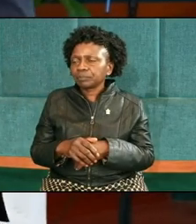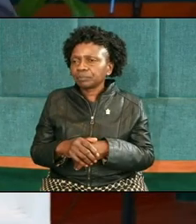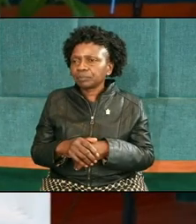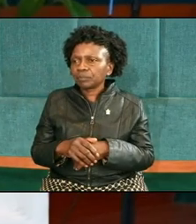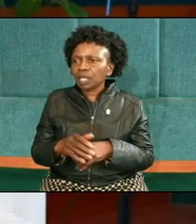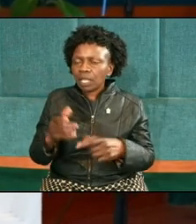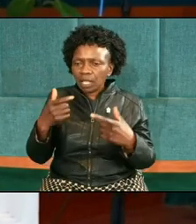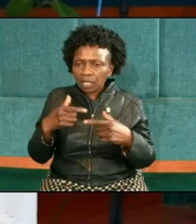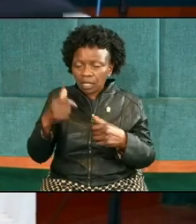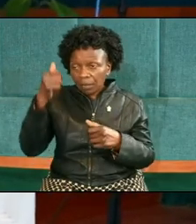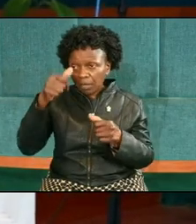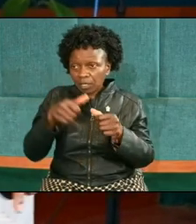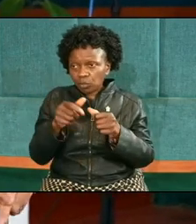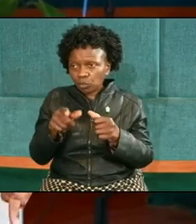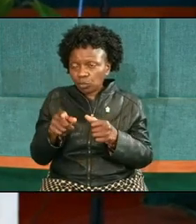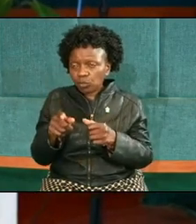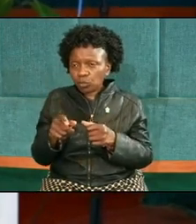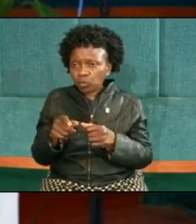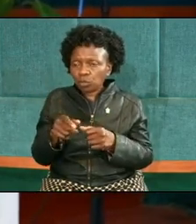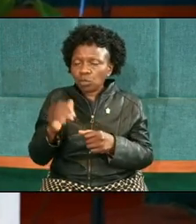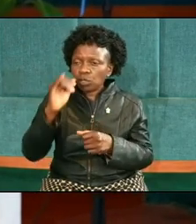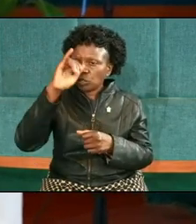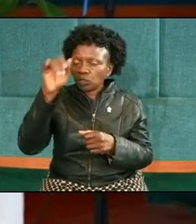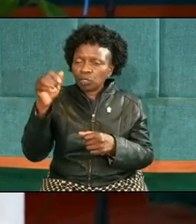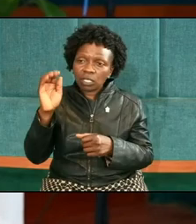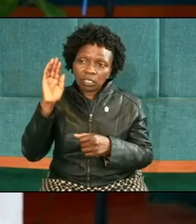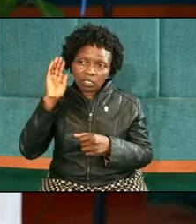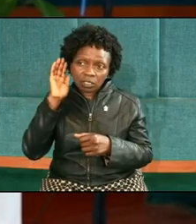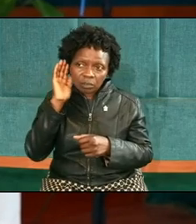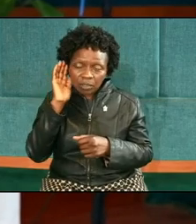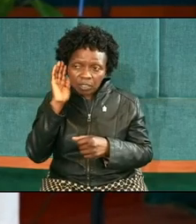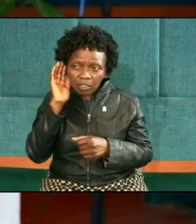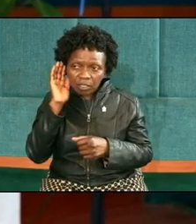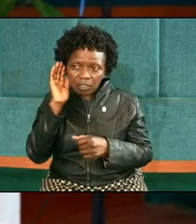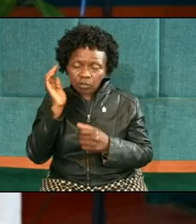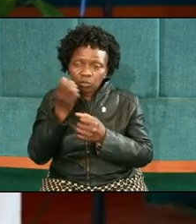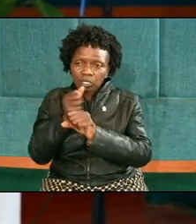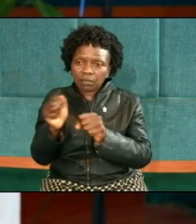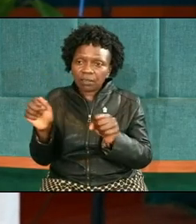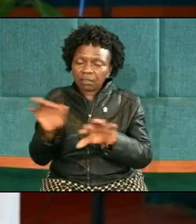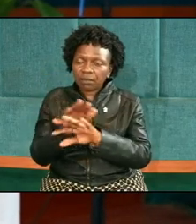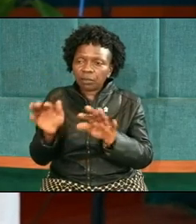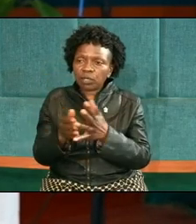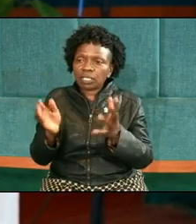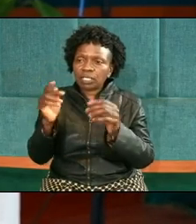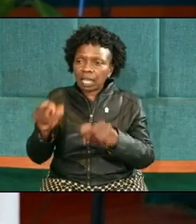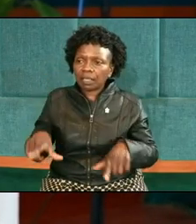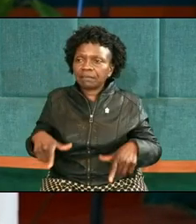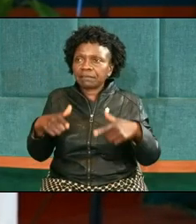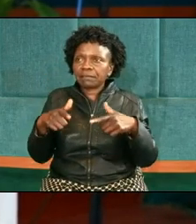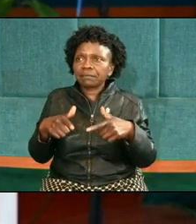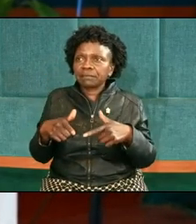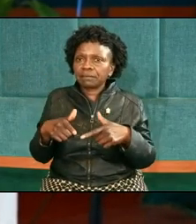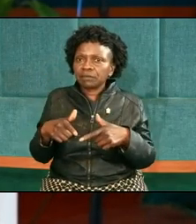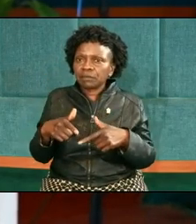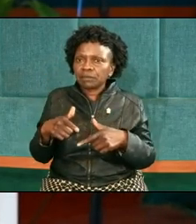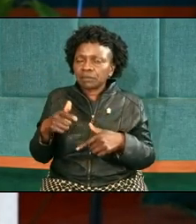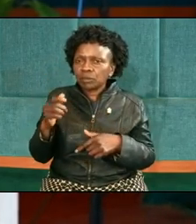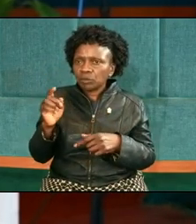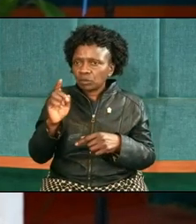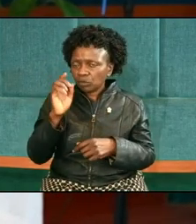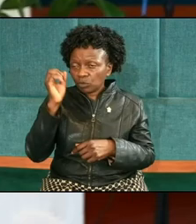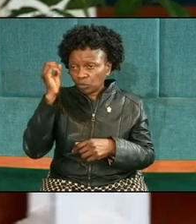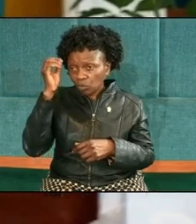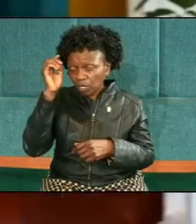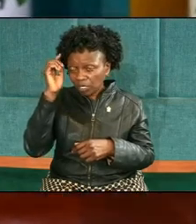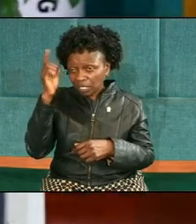know Jonah's disobedience put everybody else's life in danger? Have you noticed that?